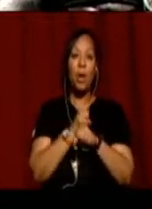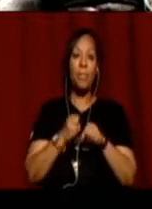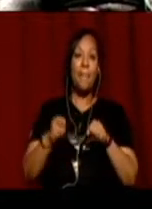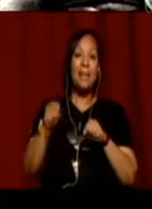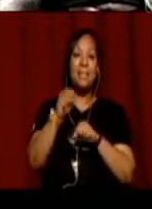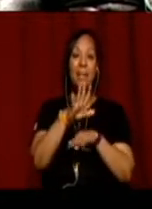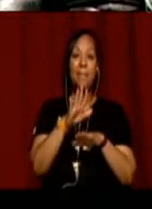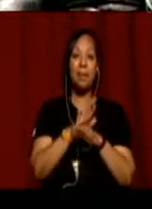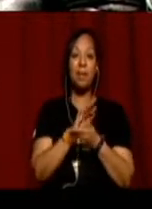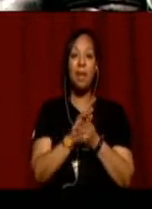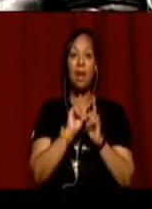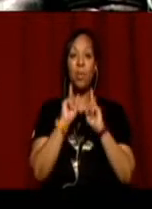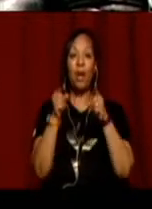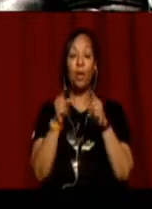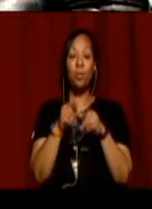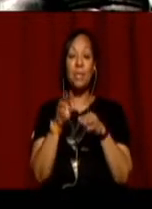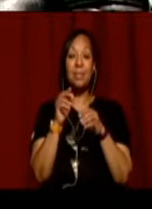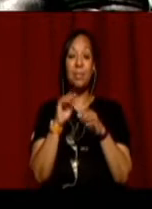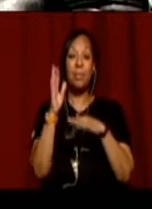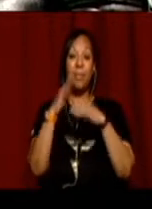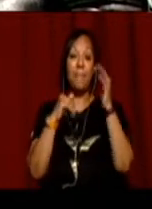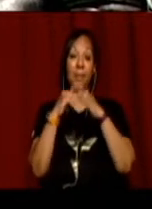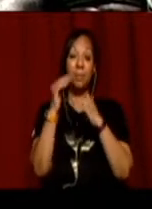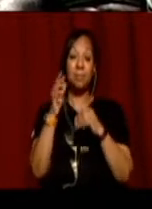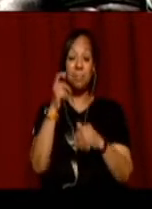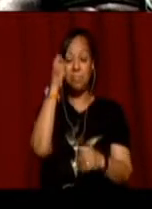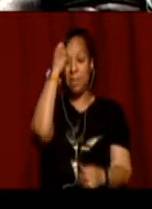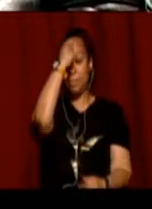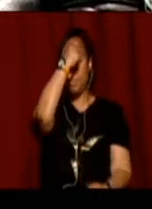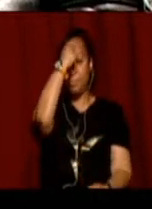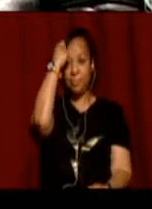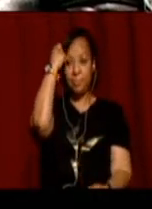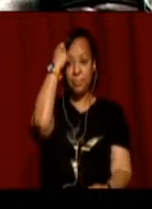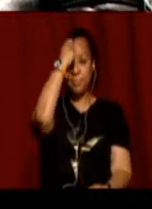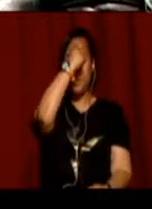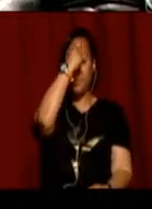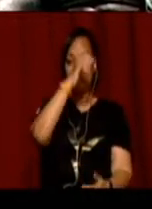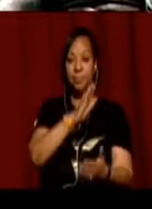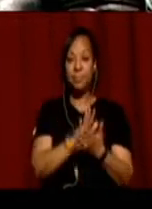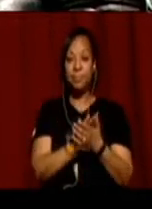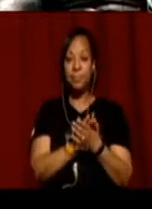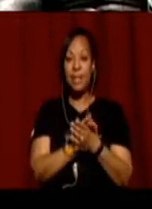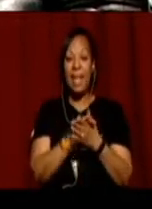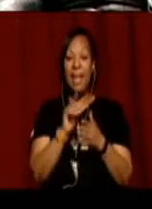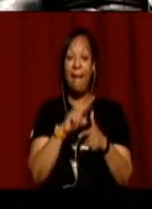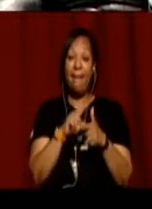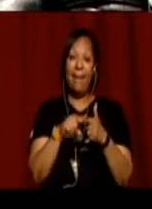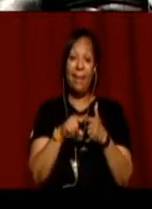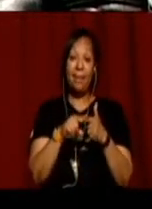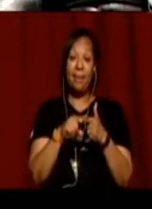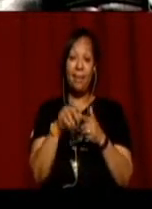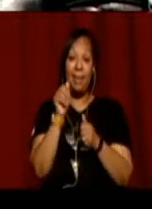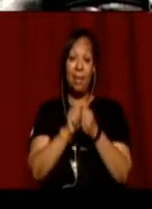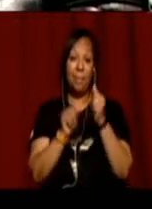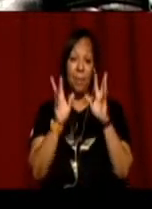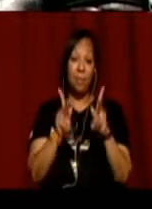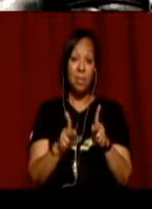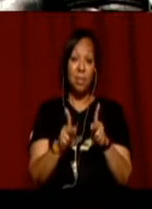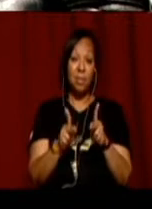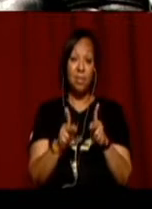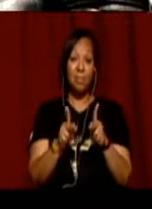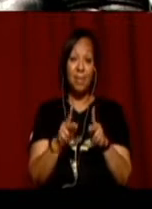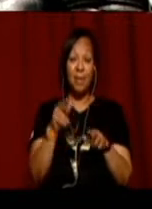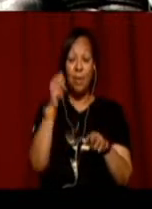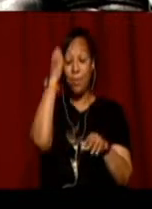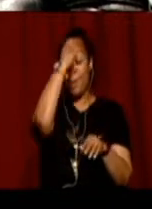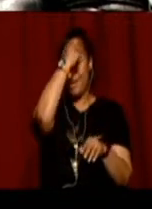crisis. And whenever I go in the building, they take my temperature. They have one of those little guns, and anybody who has